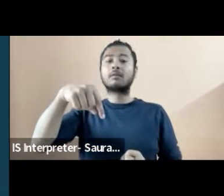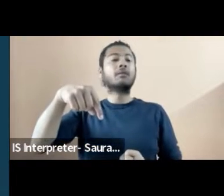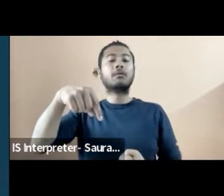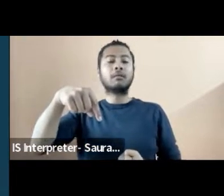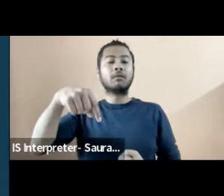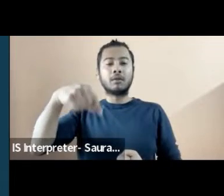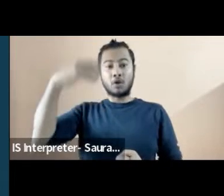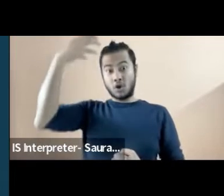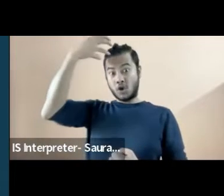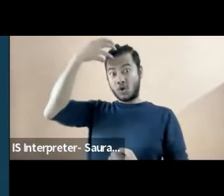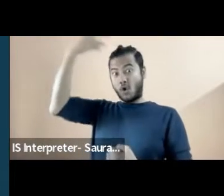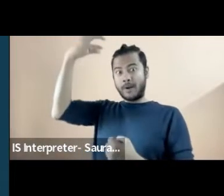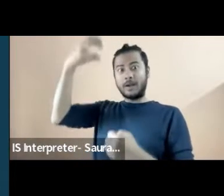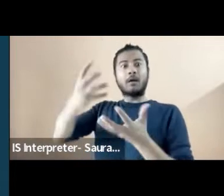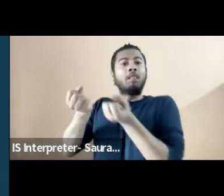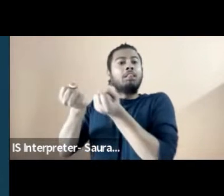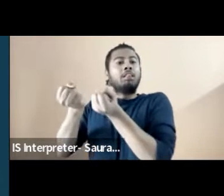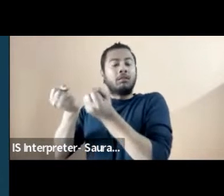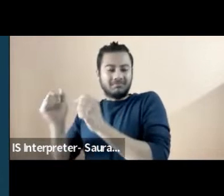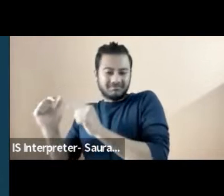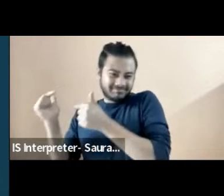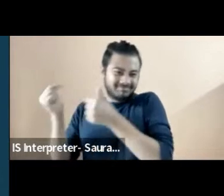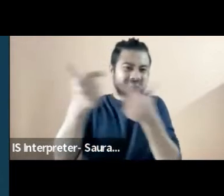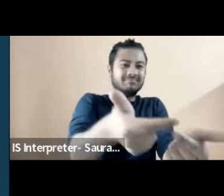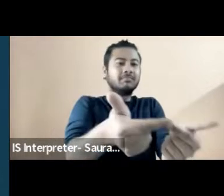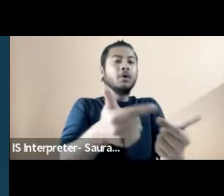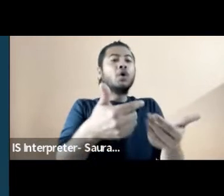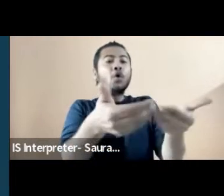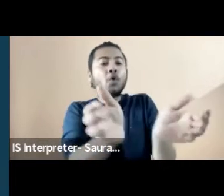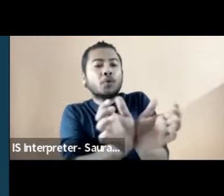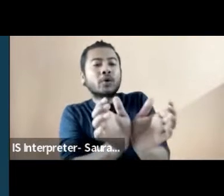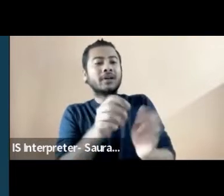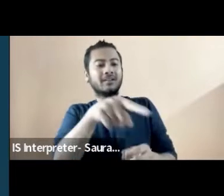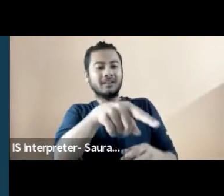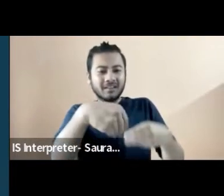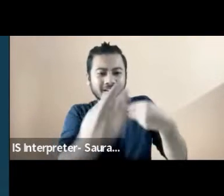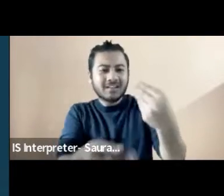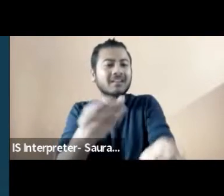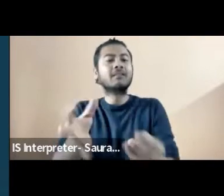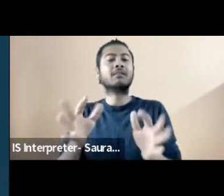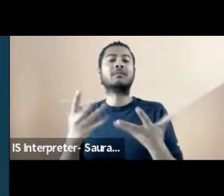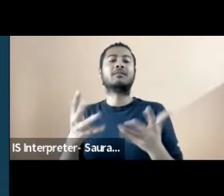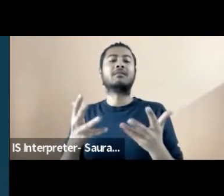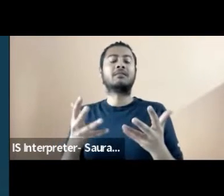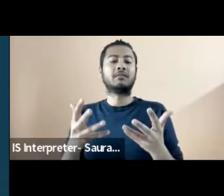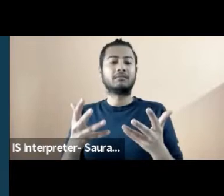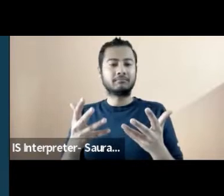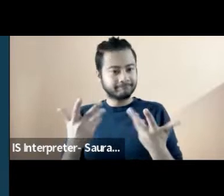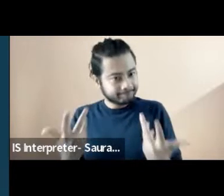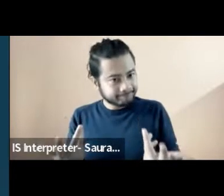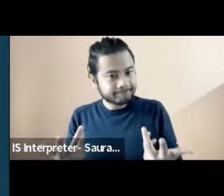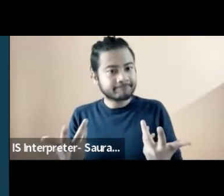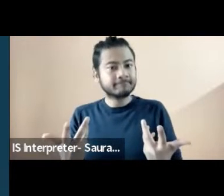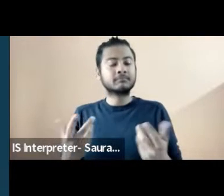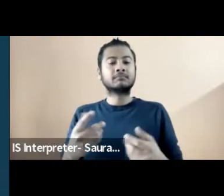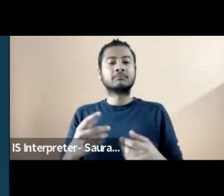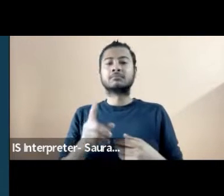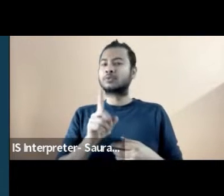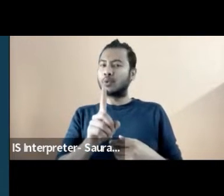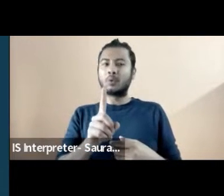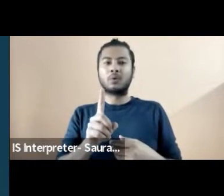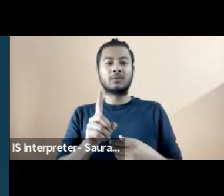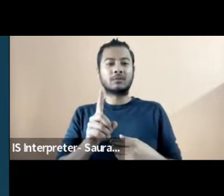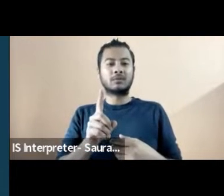to community-based institutions designed under NRHM, but it has required the perpetual presence